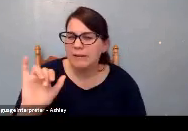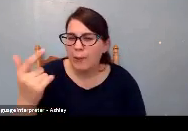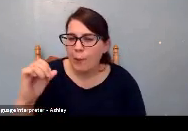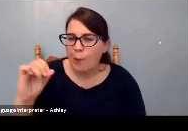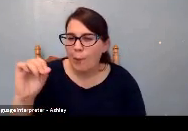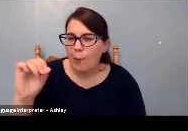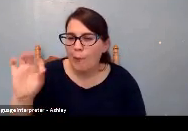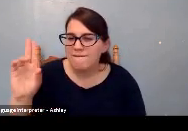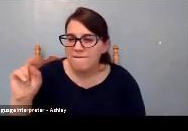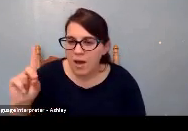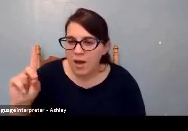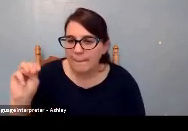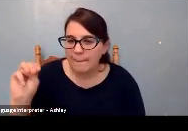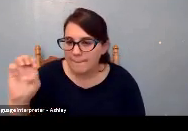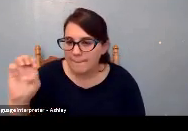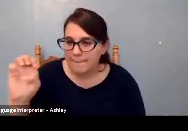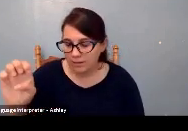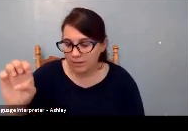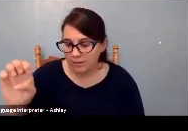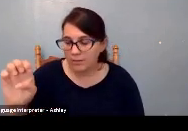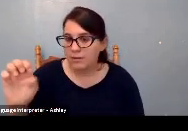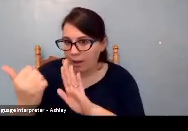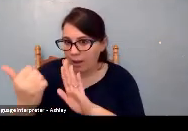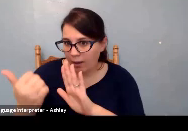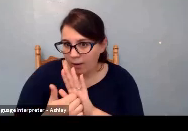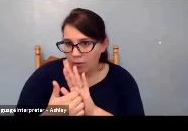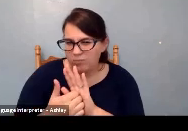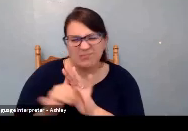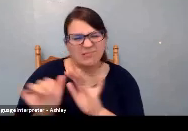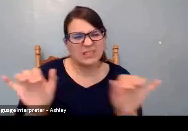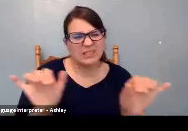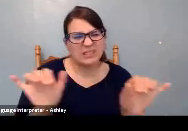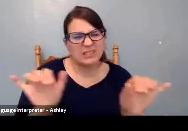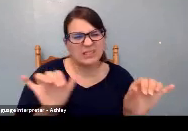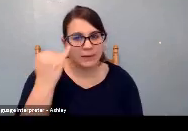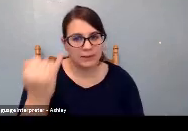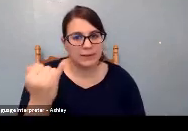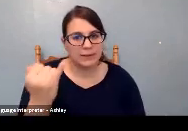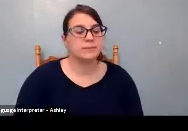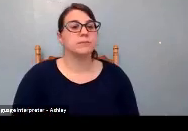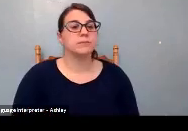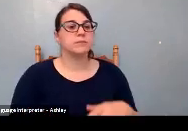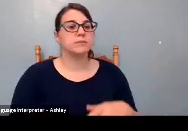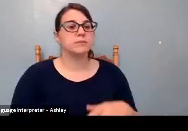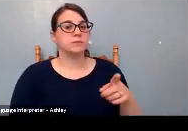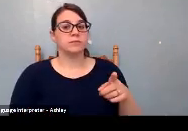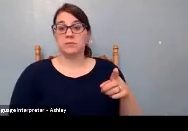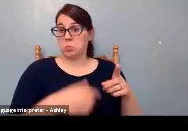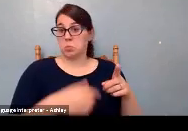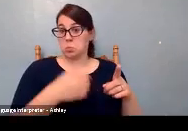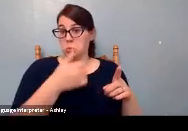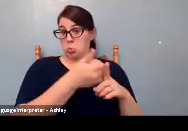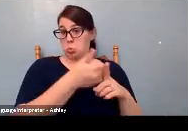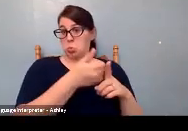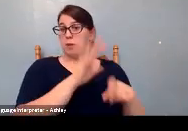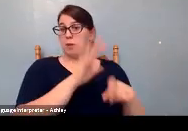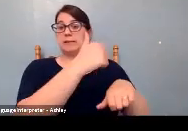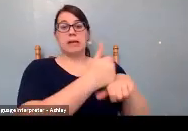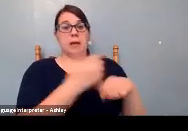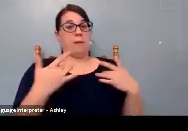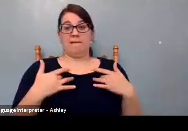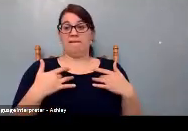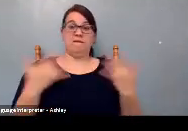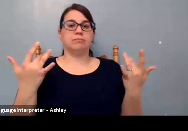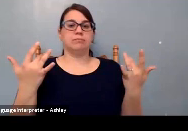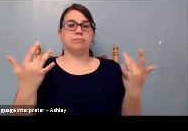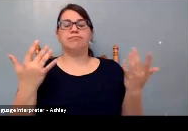you do is the individual that's managing the account or the beneficiary, they're going to go in and they're going to create an e-gift event. For example, if